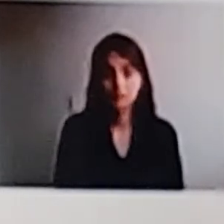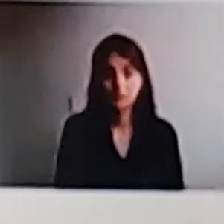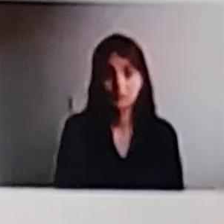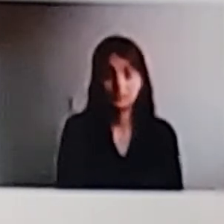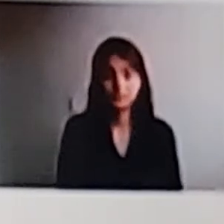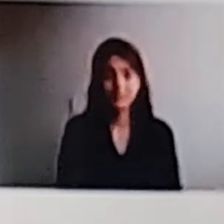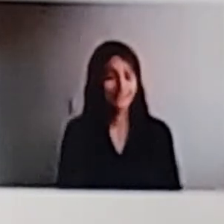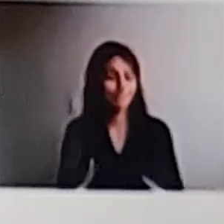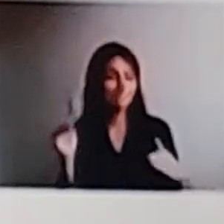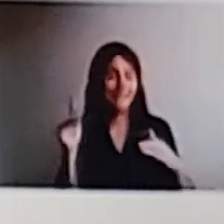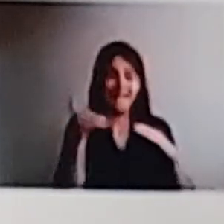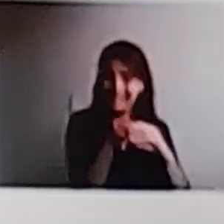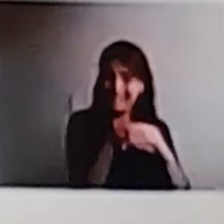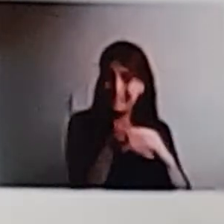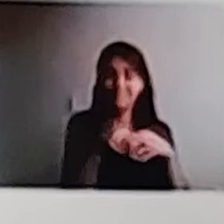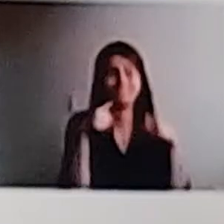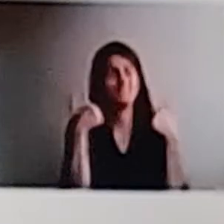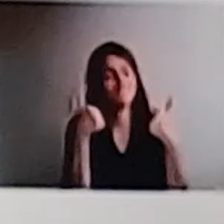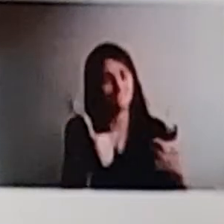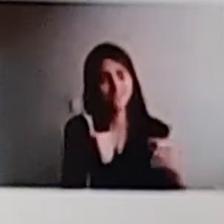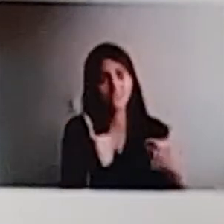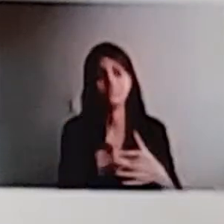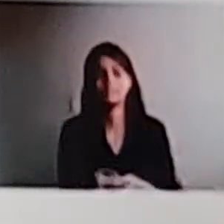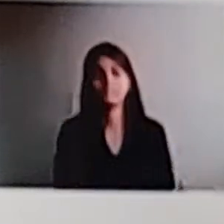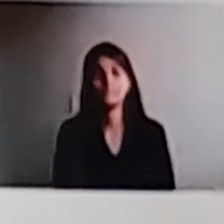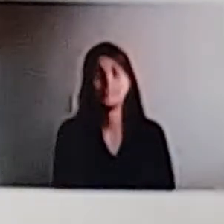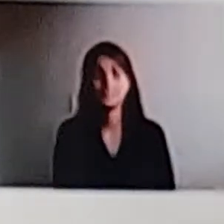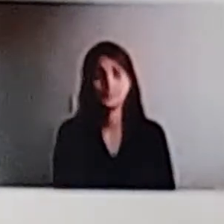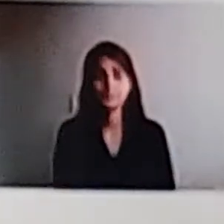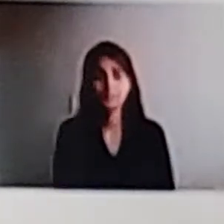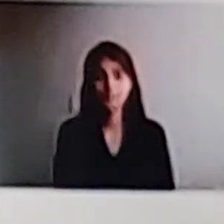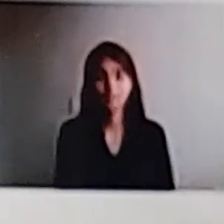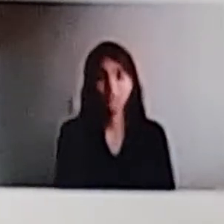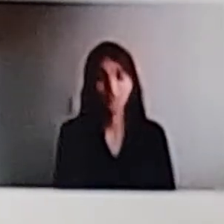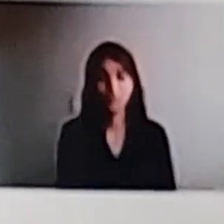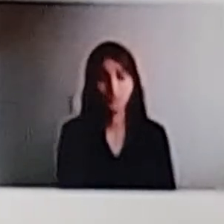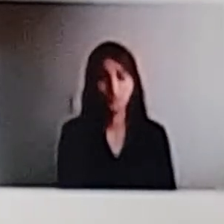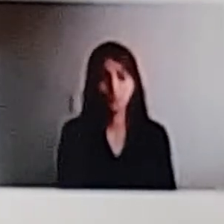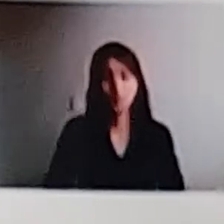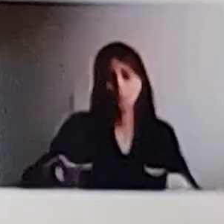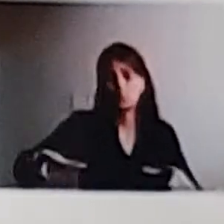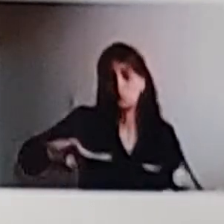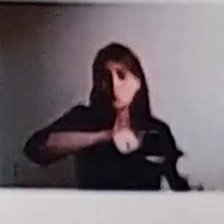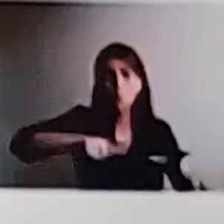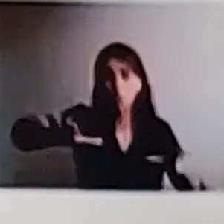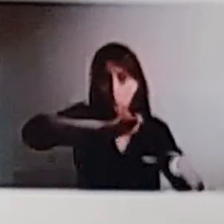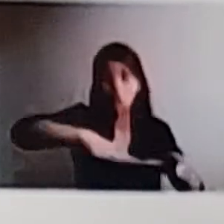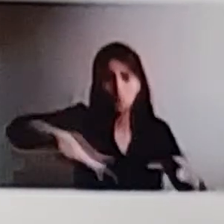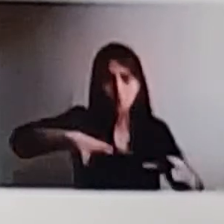have, and this is a prayer area where the wheelchair goes inside and pray.